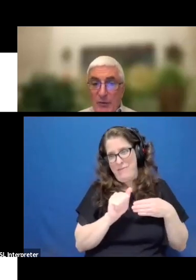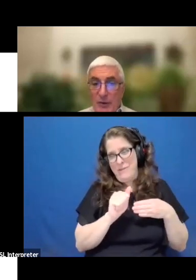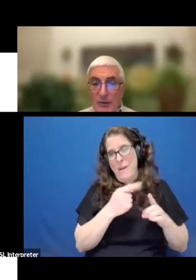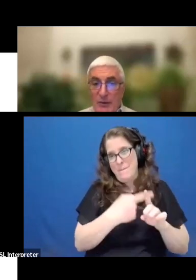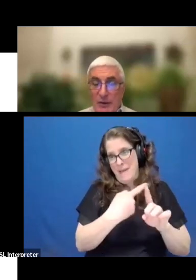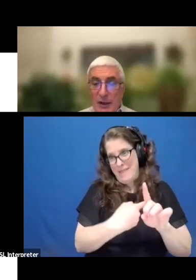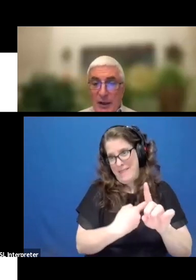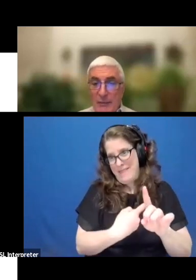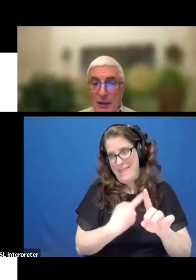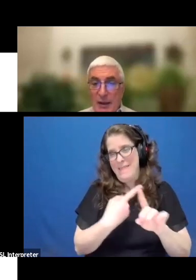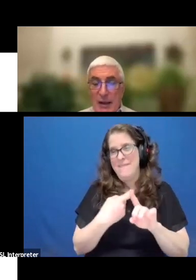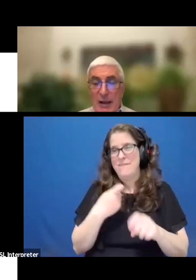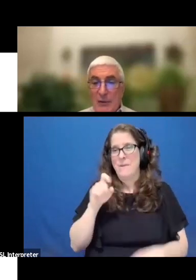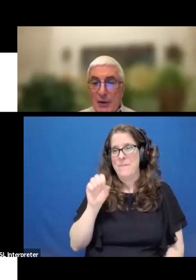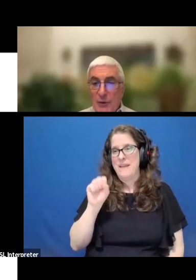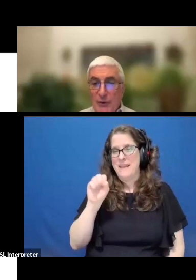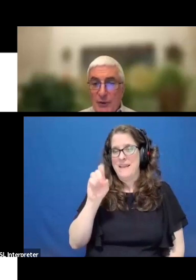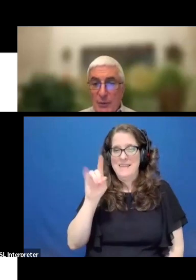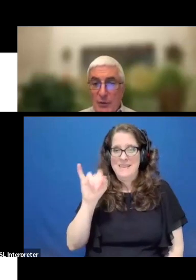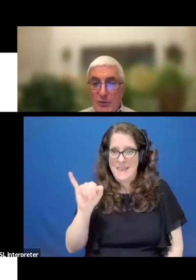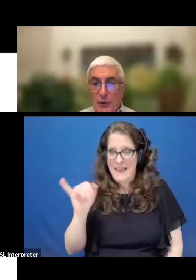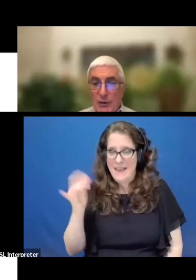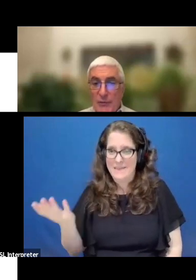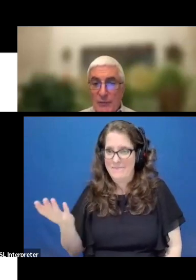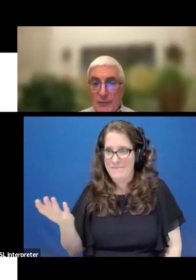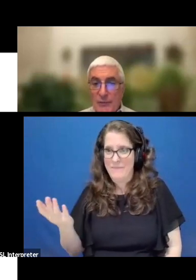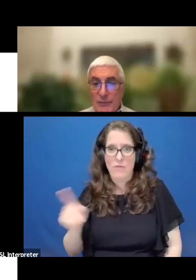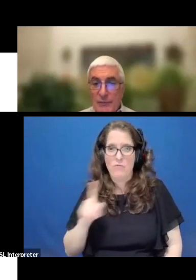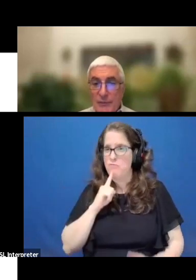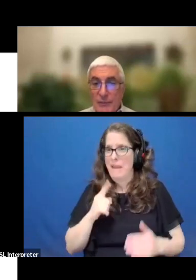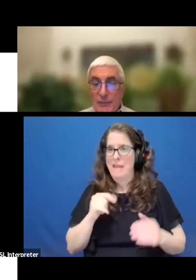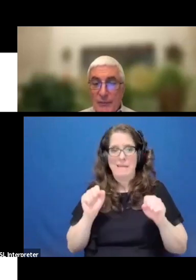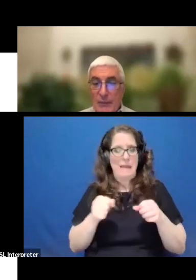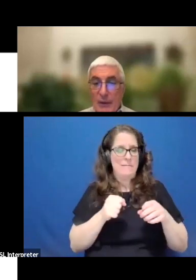from SSDI and everything in between.